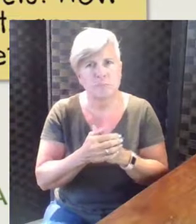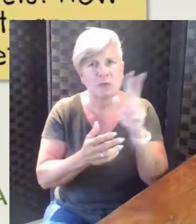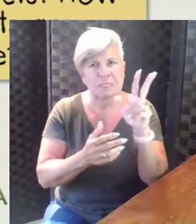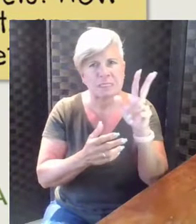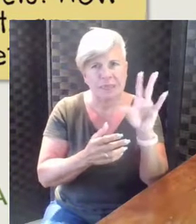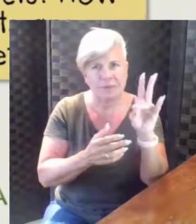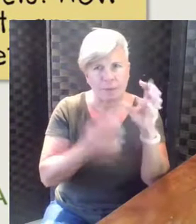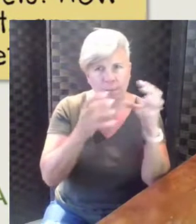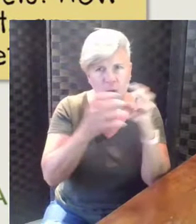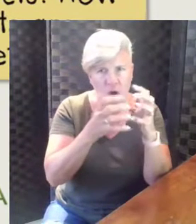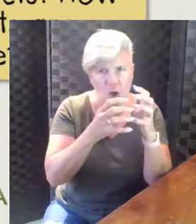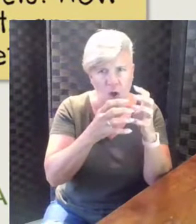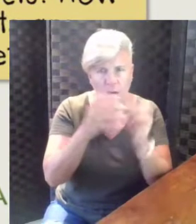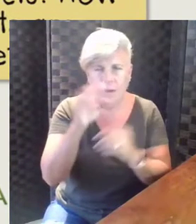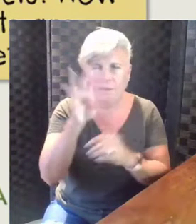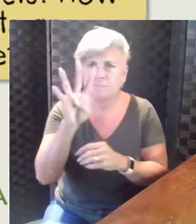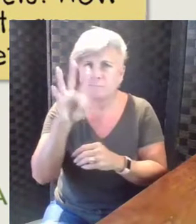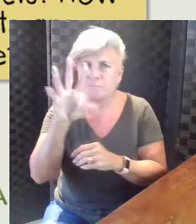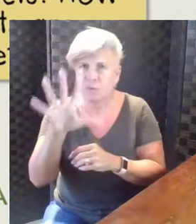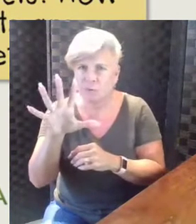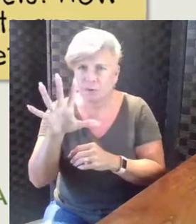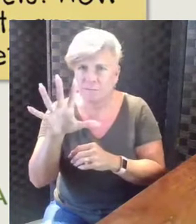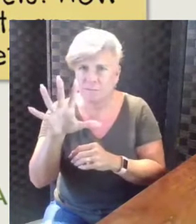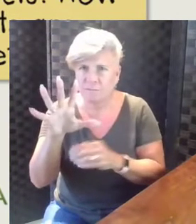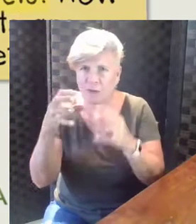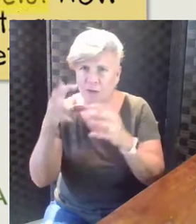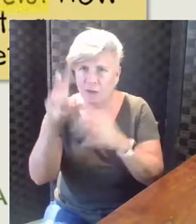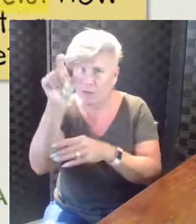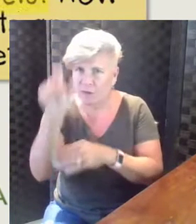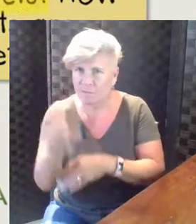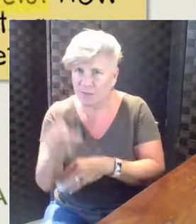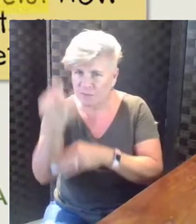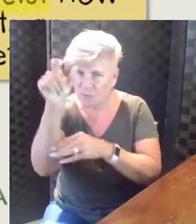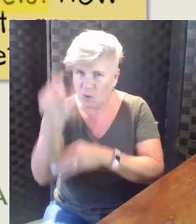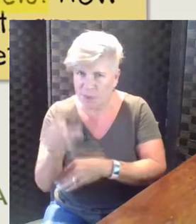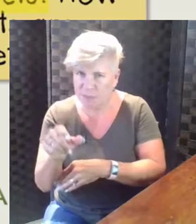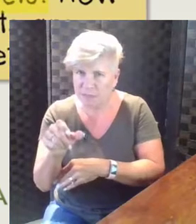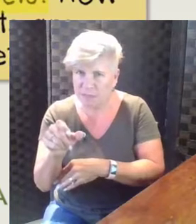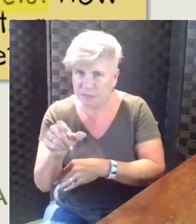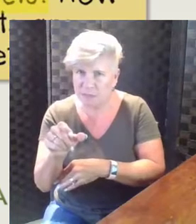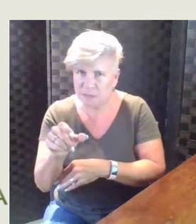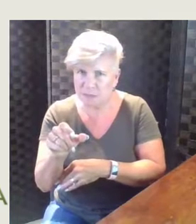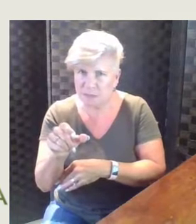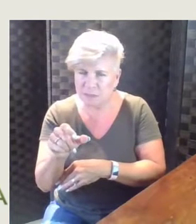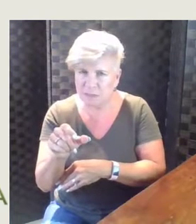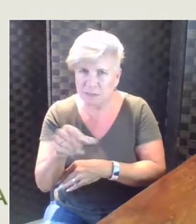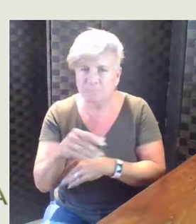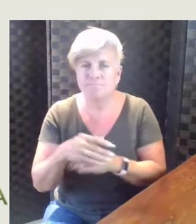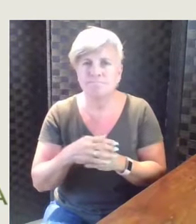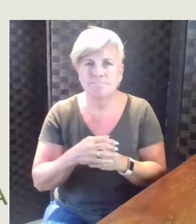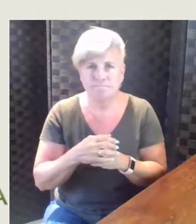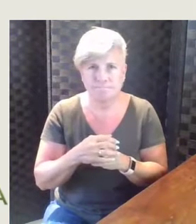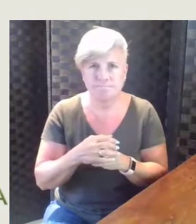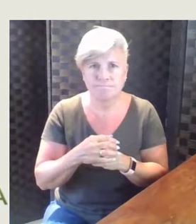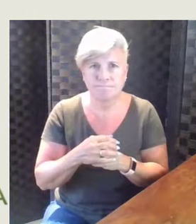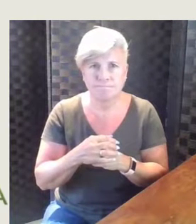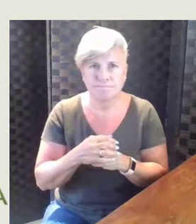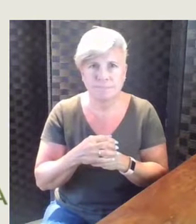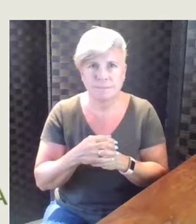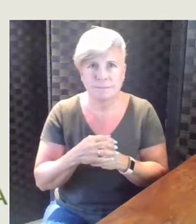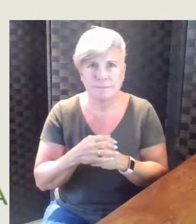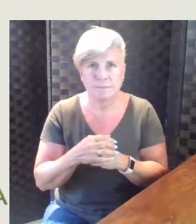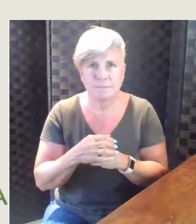There's 37 ball magnets and 45 rod magnets.